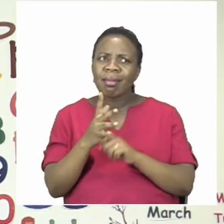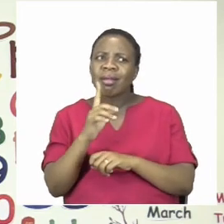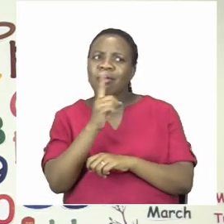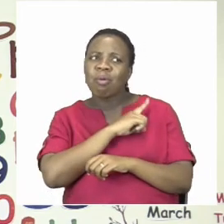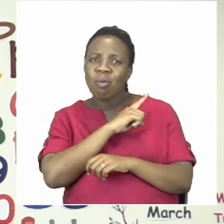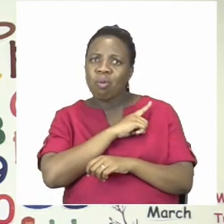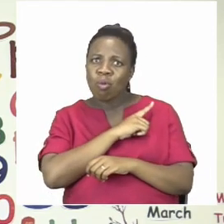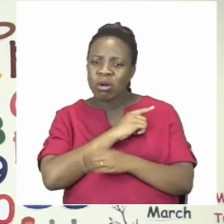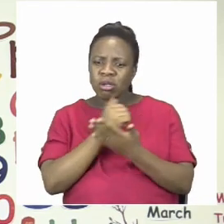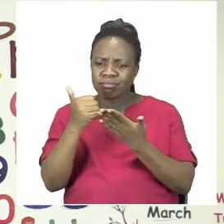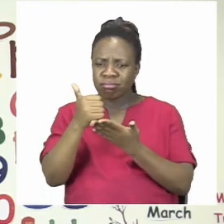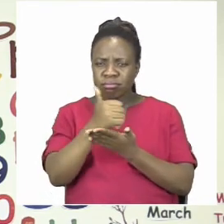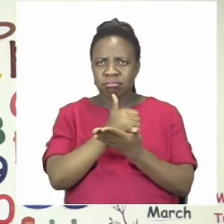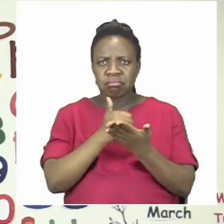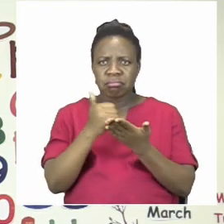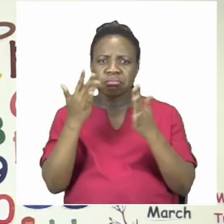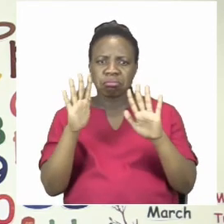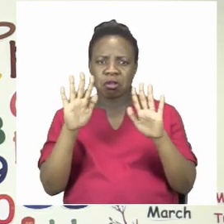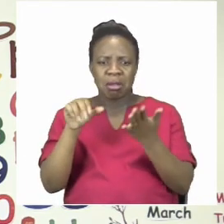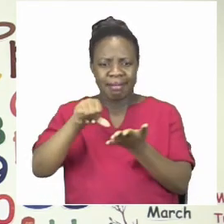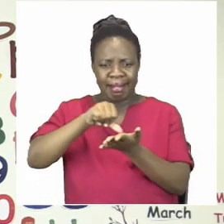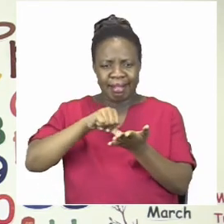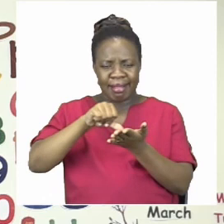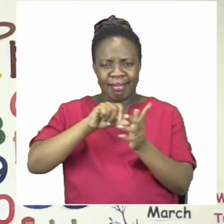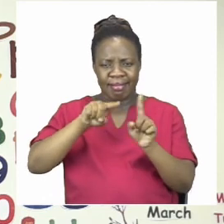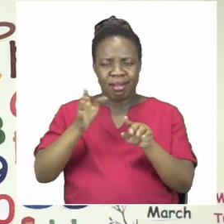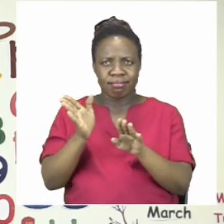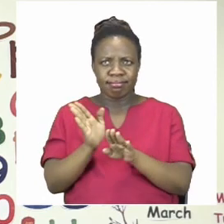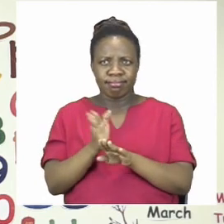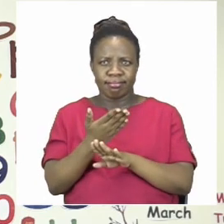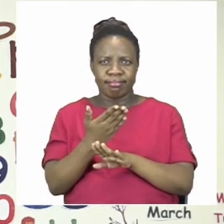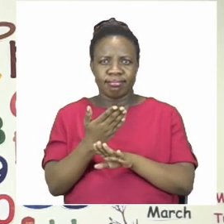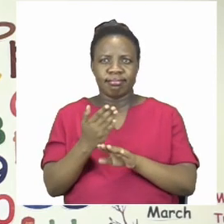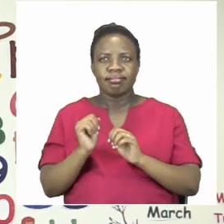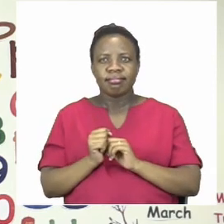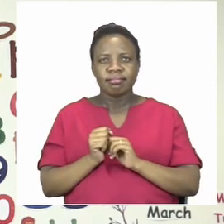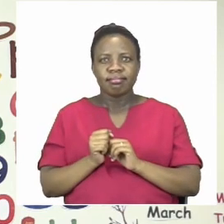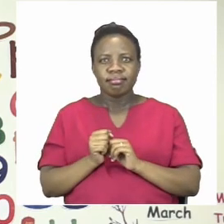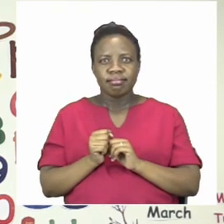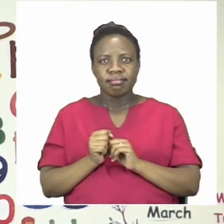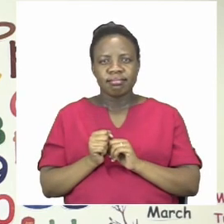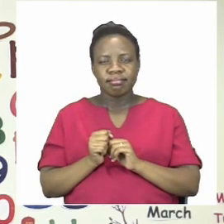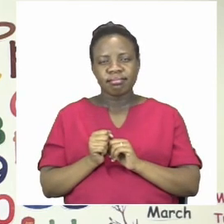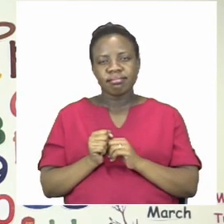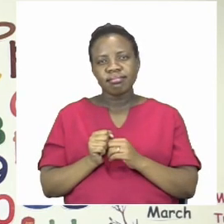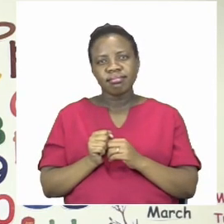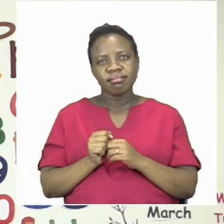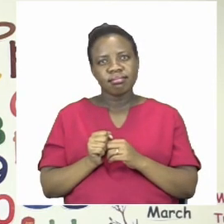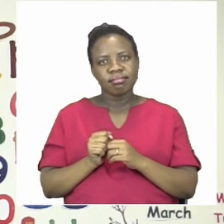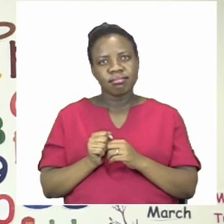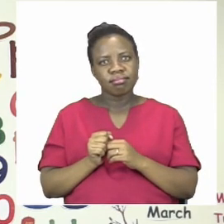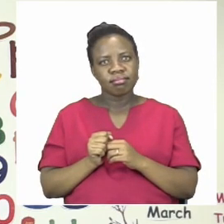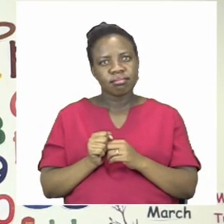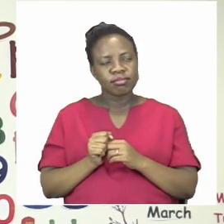and free from all these nasty germs. Now everyone, before we go home today, I want you to help